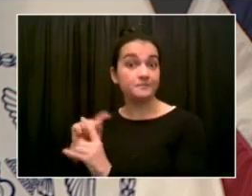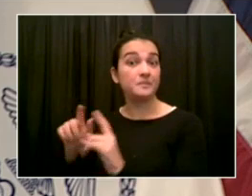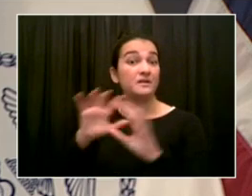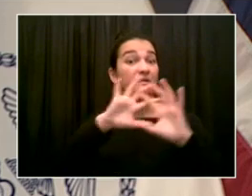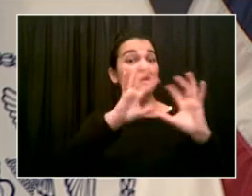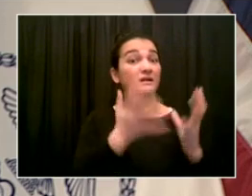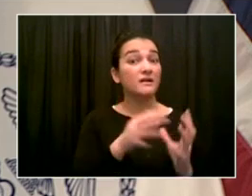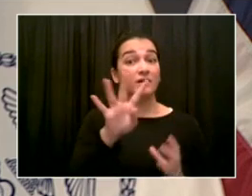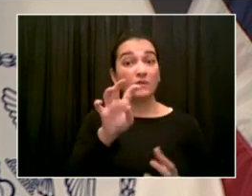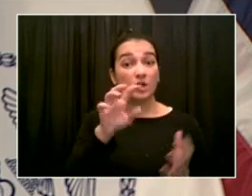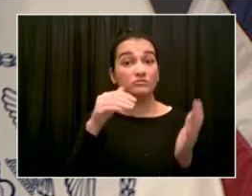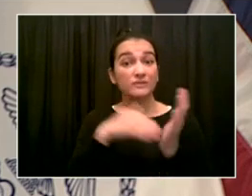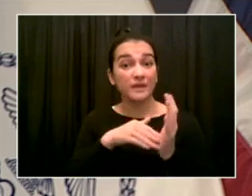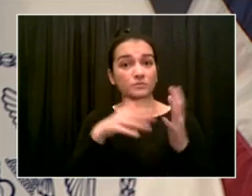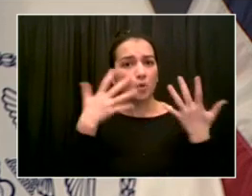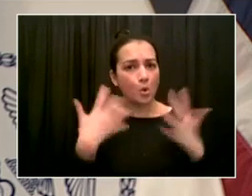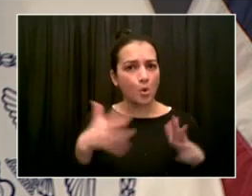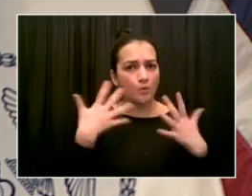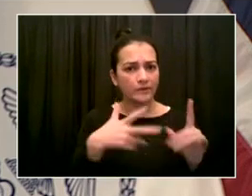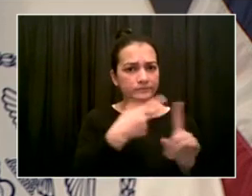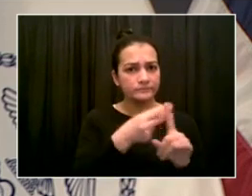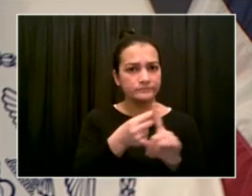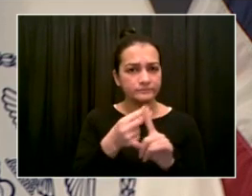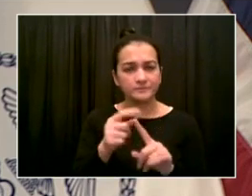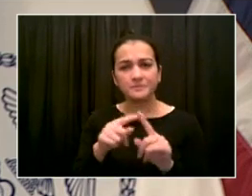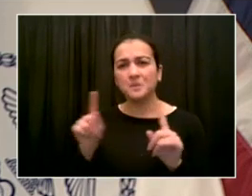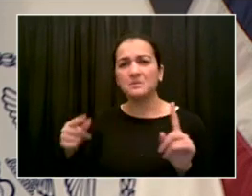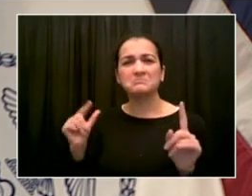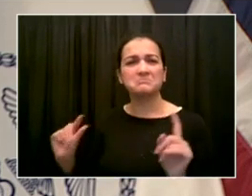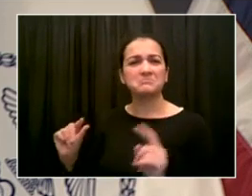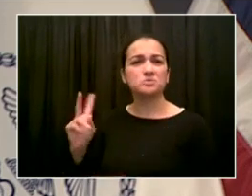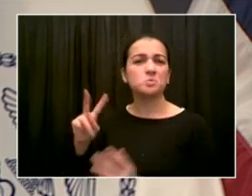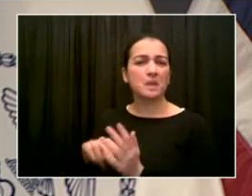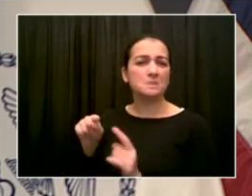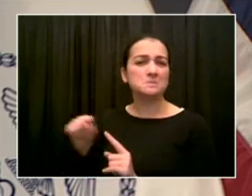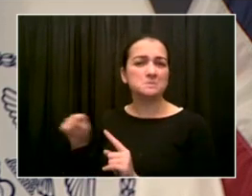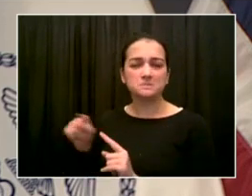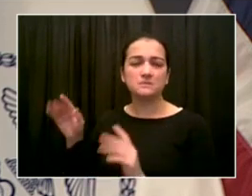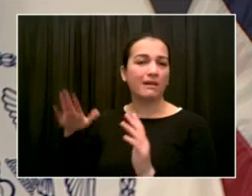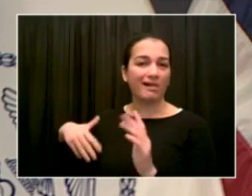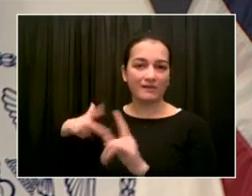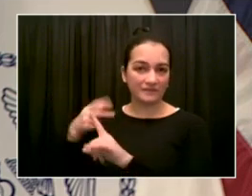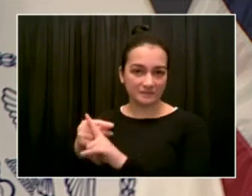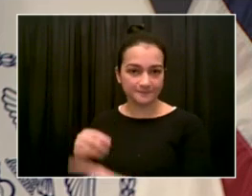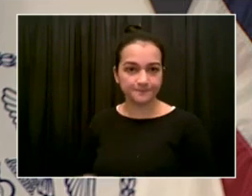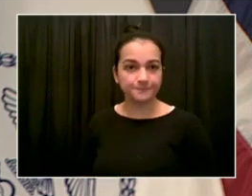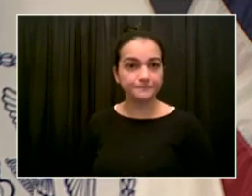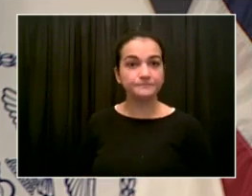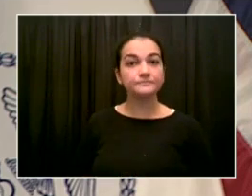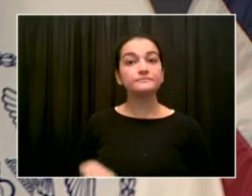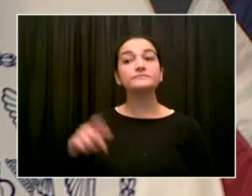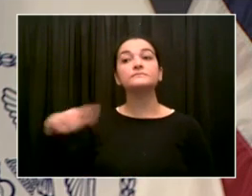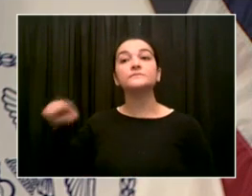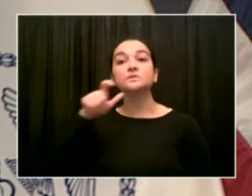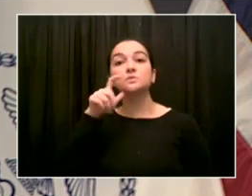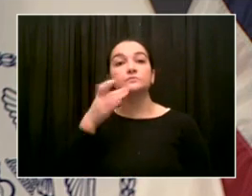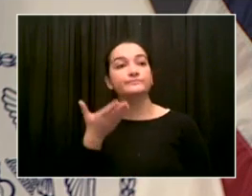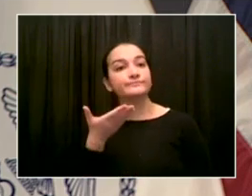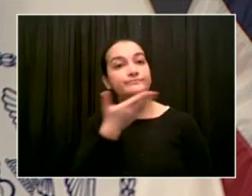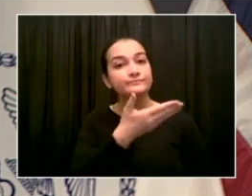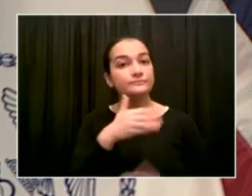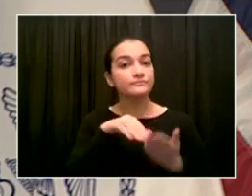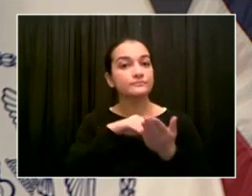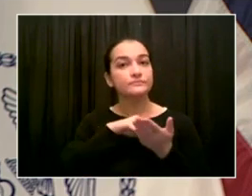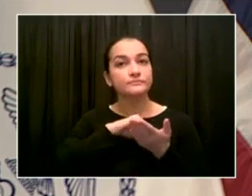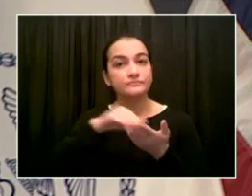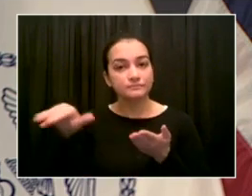of they've asked for a reasonable accommodation. That's about 12,000 employees. In terms of the process, as it moves